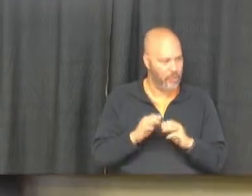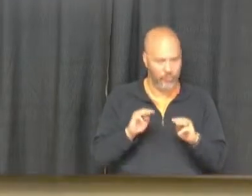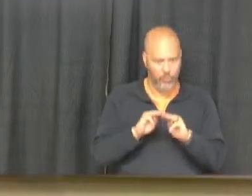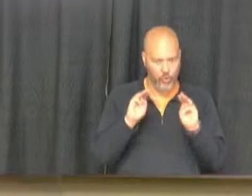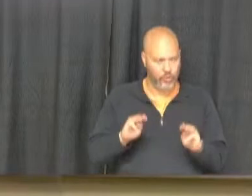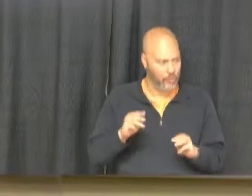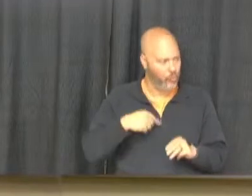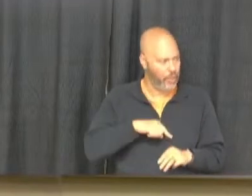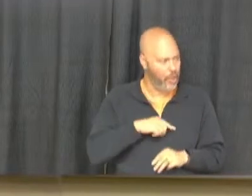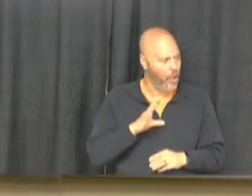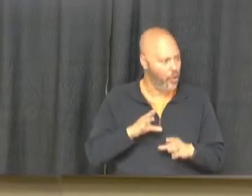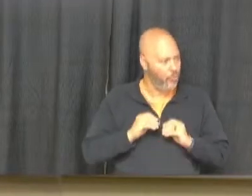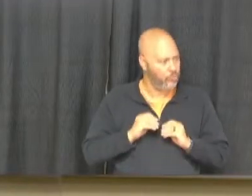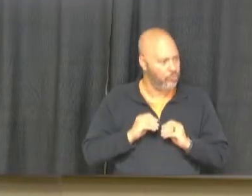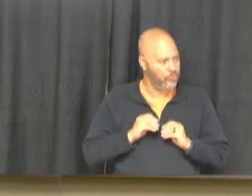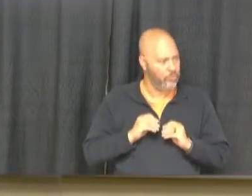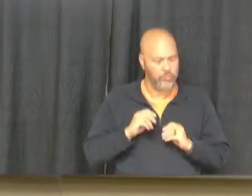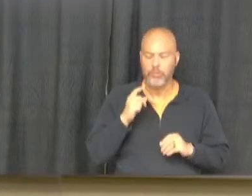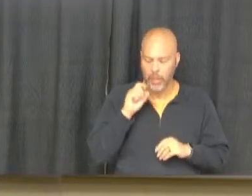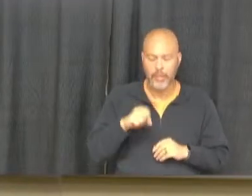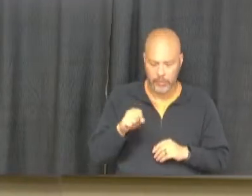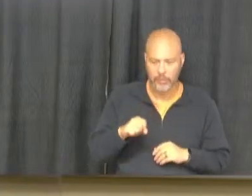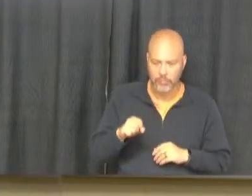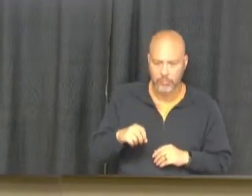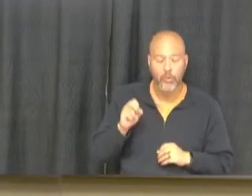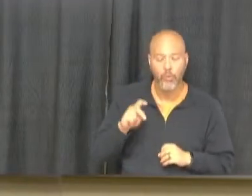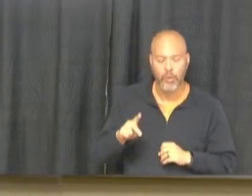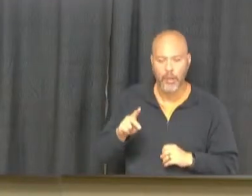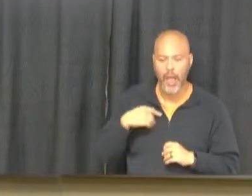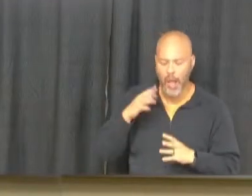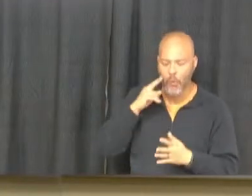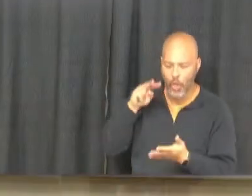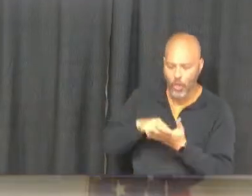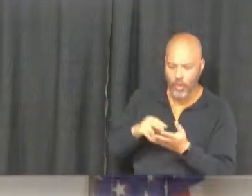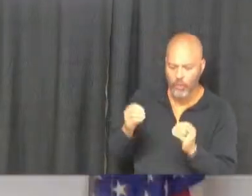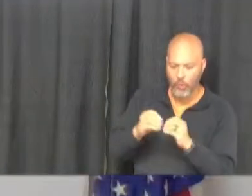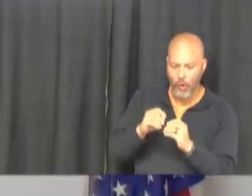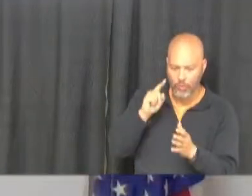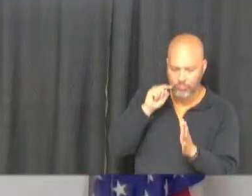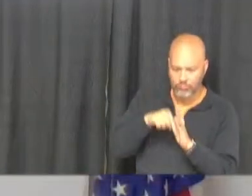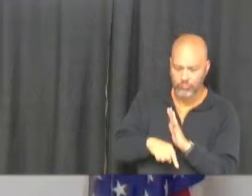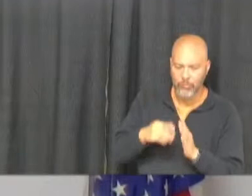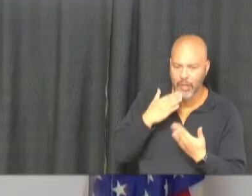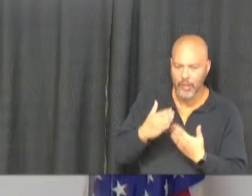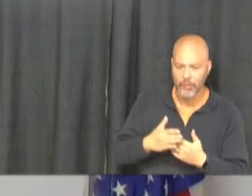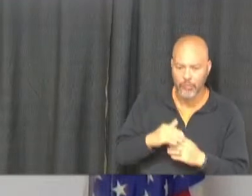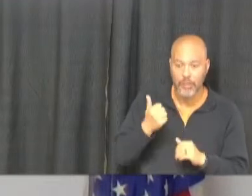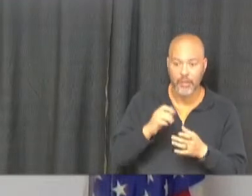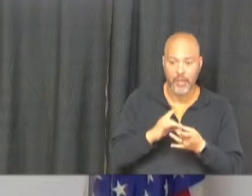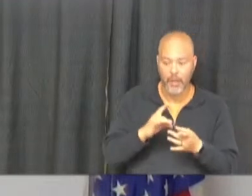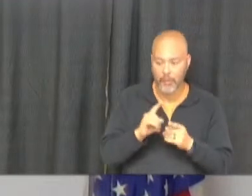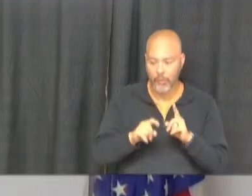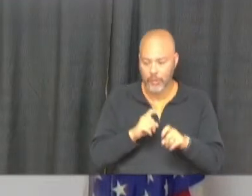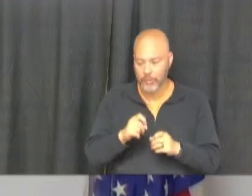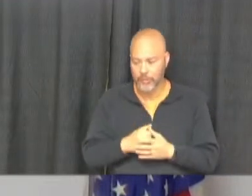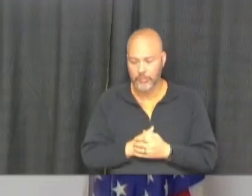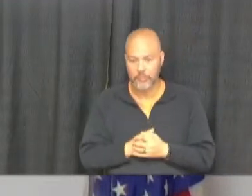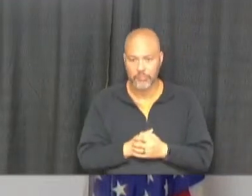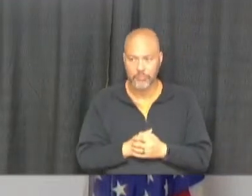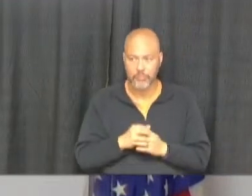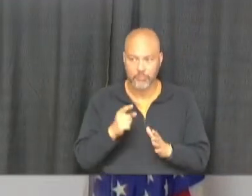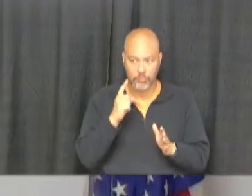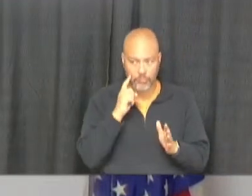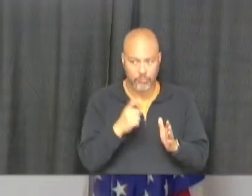that we own? Yes. Okay. All right, I'll just look at it closer. Thank you. Thank you. Thank you. Any other comment or question?